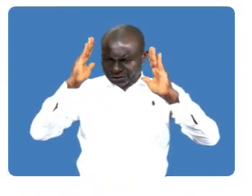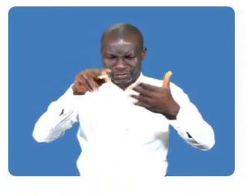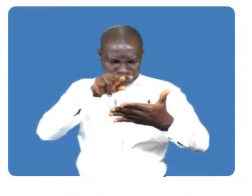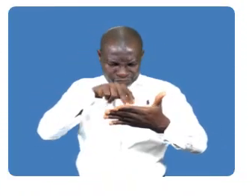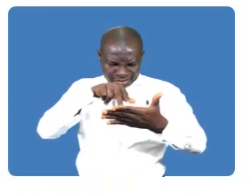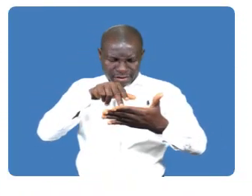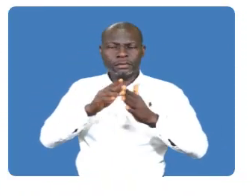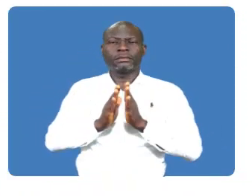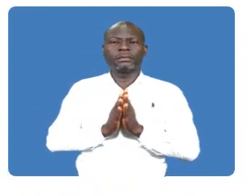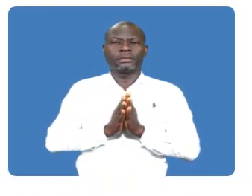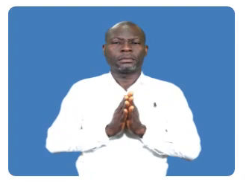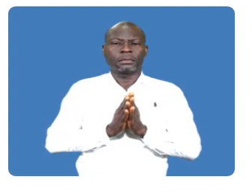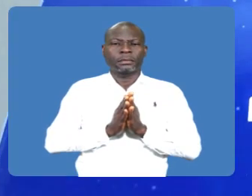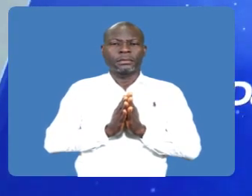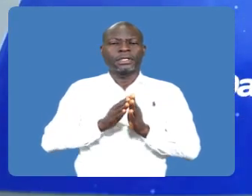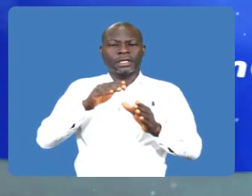attention to reading."